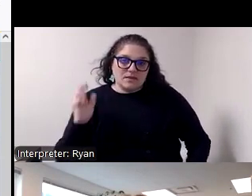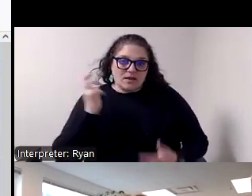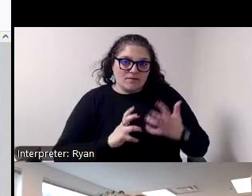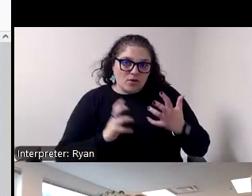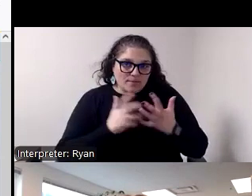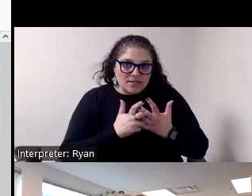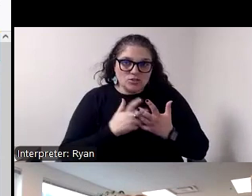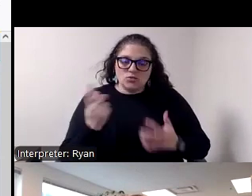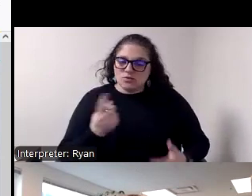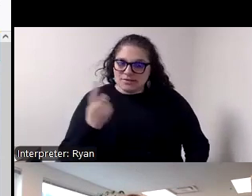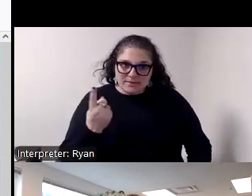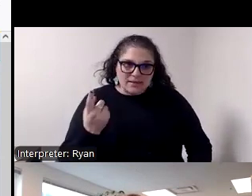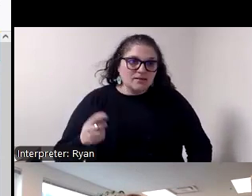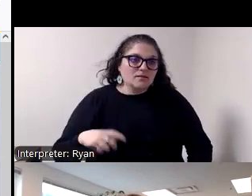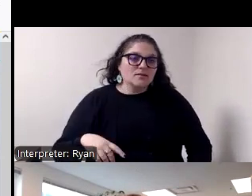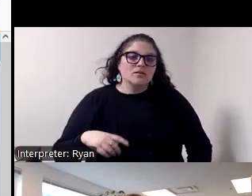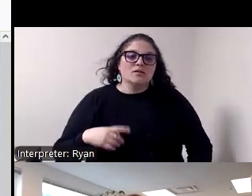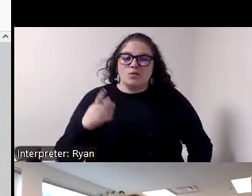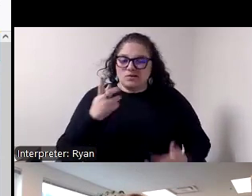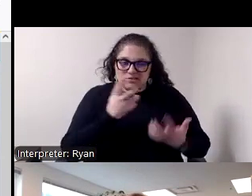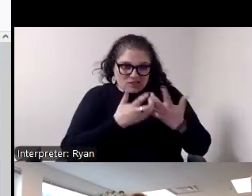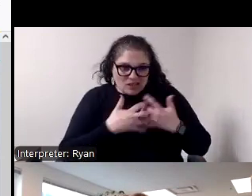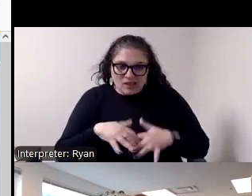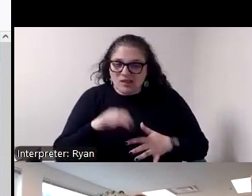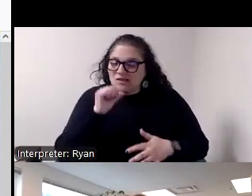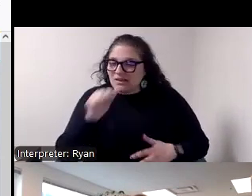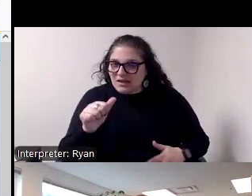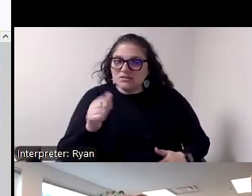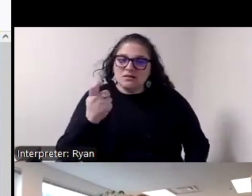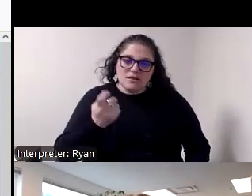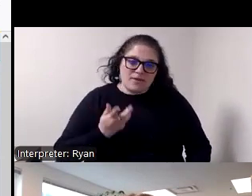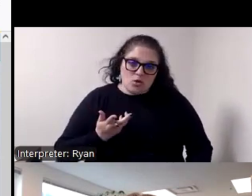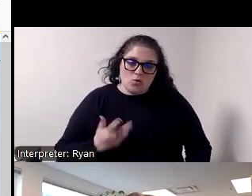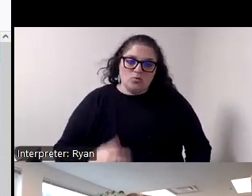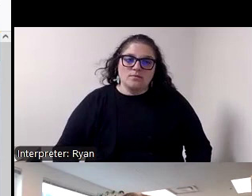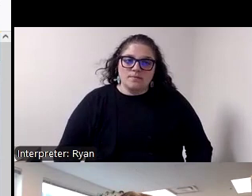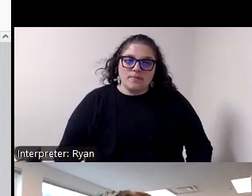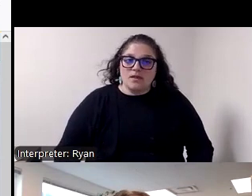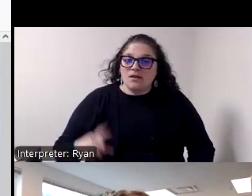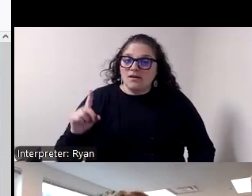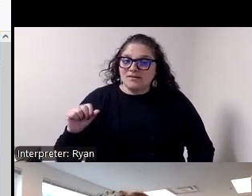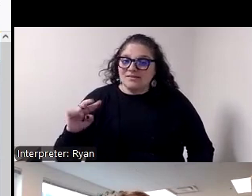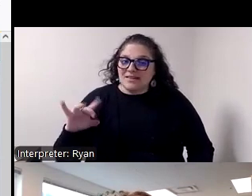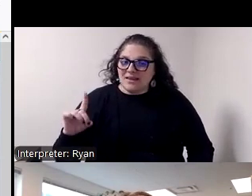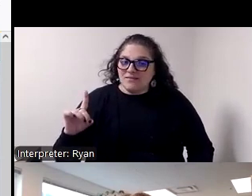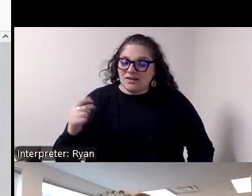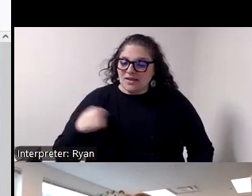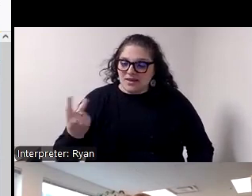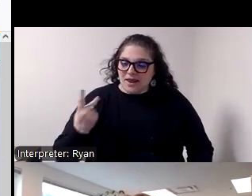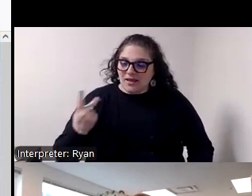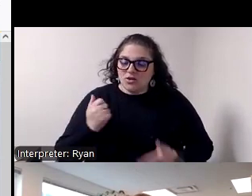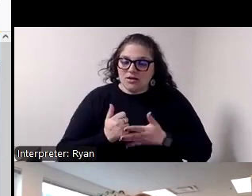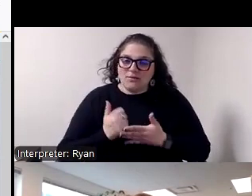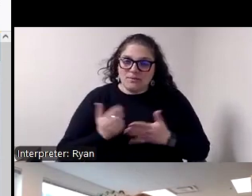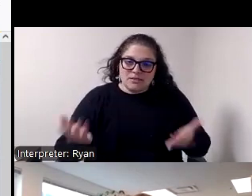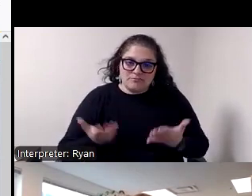accommodation or anything, or something's just not working out, just let me know. And you know, David and I are here to help you guys.